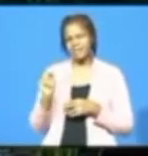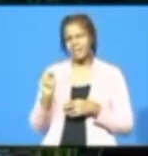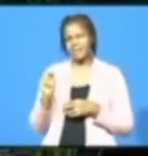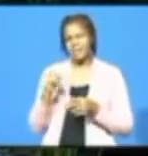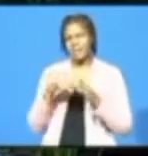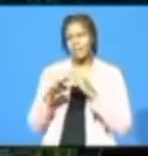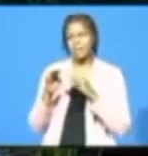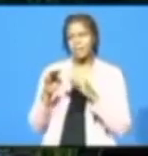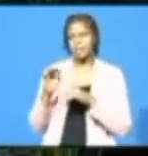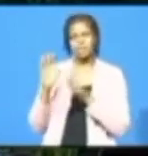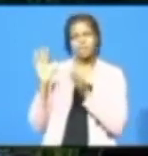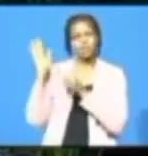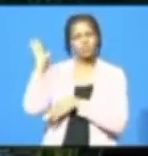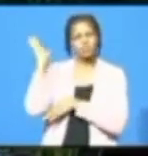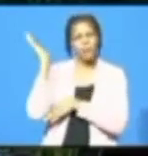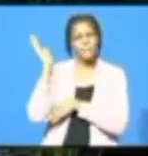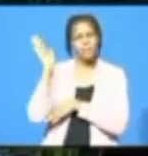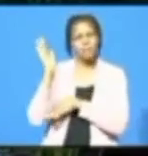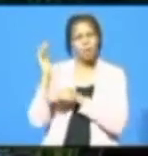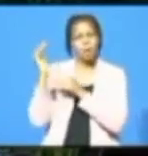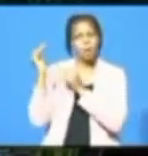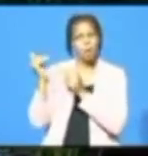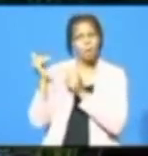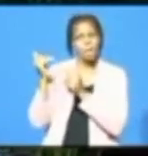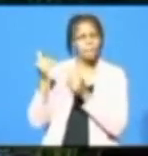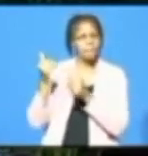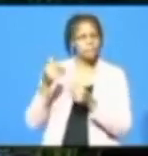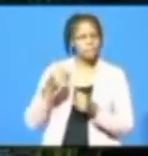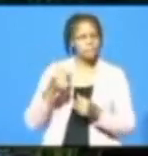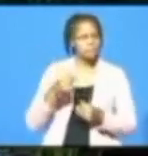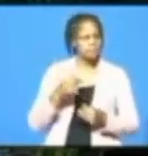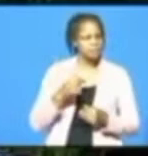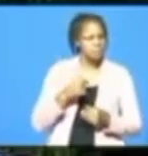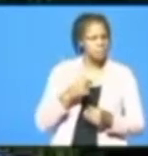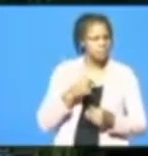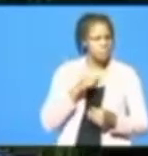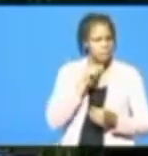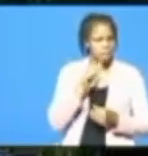Hope is My Anchor. Here is what Rick Warren says.